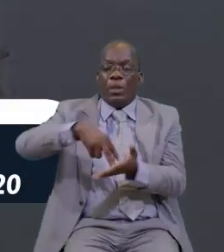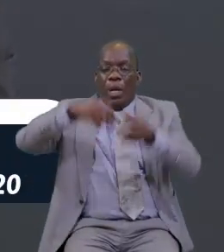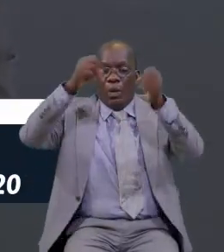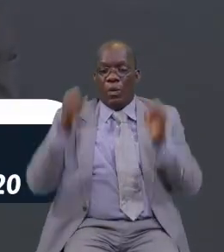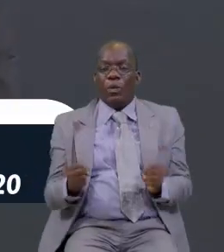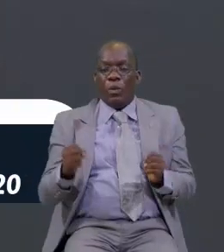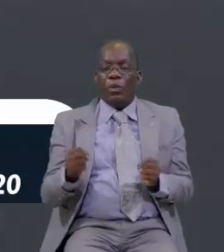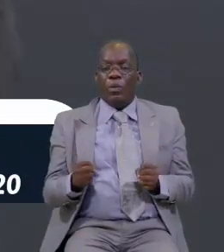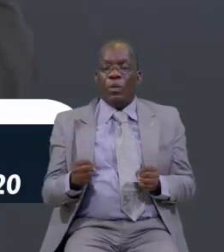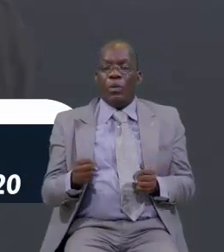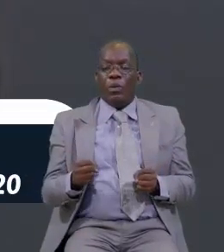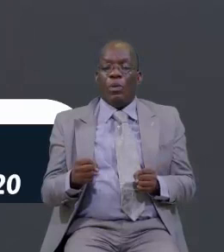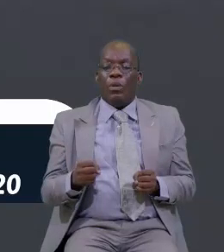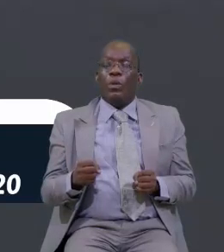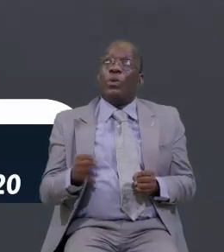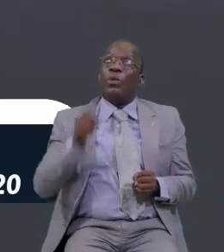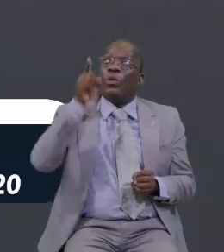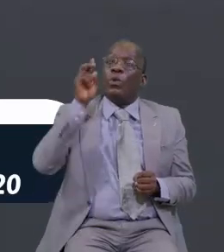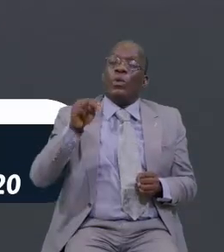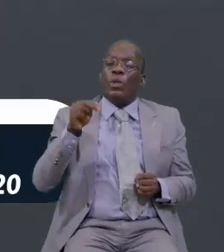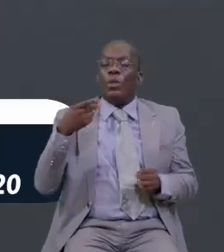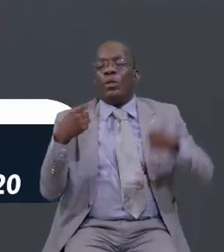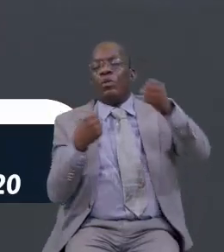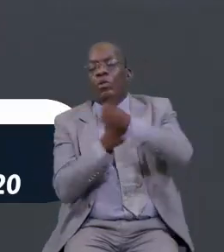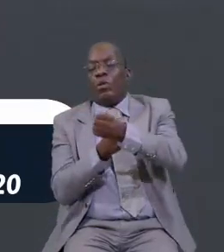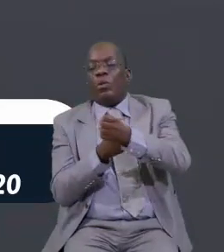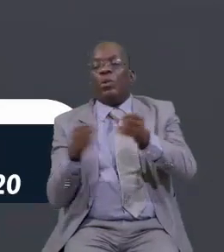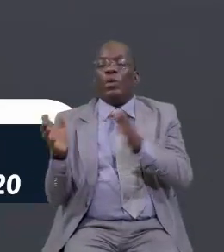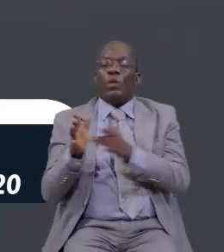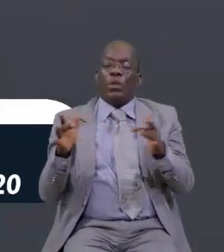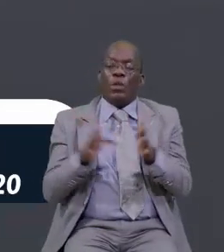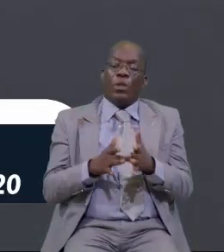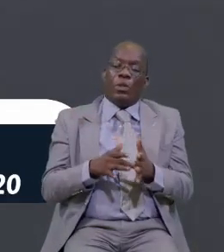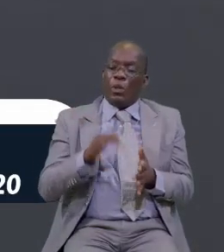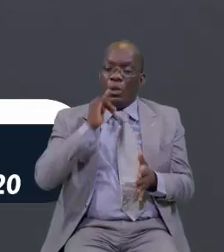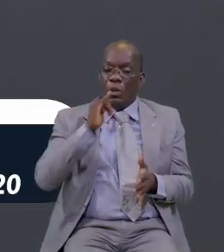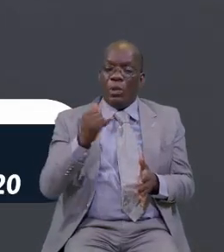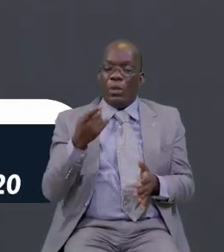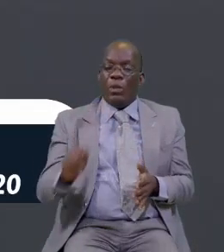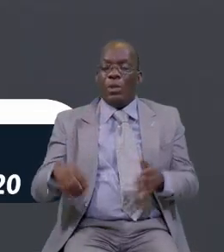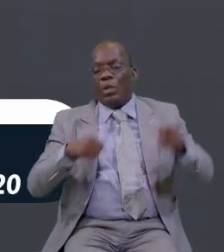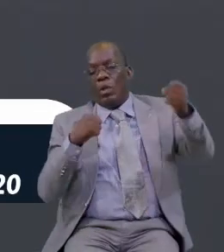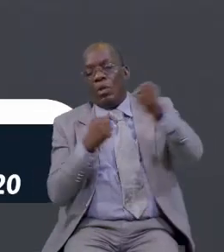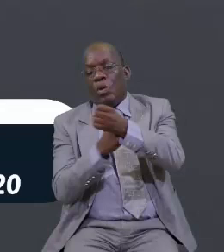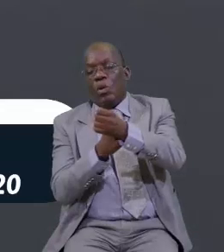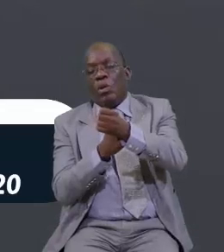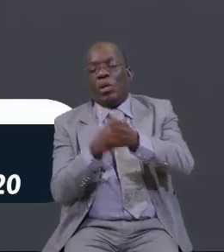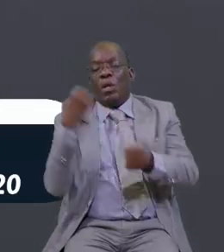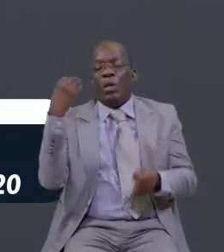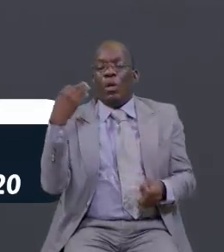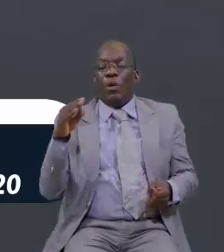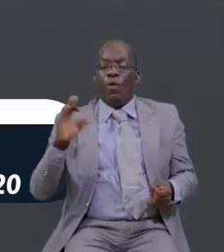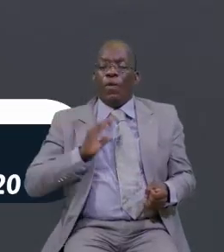the cornerstone. And Jesus is the cornerstone of our salvation.